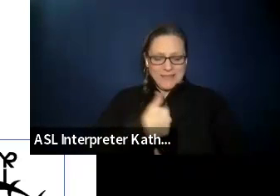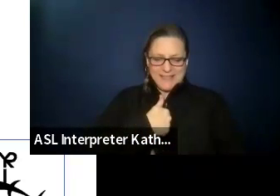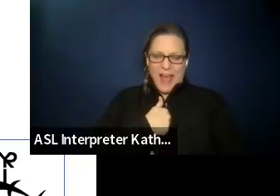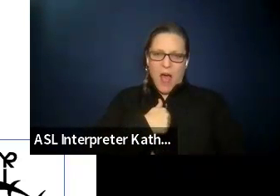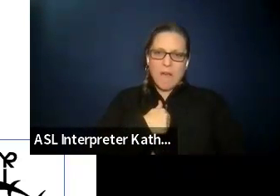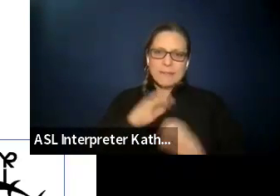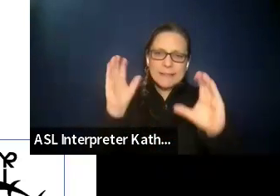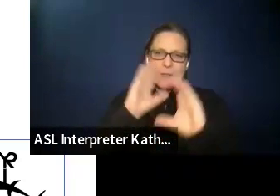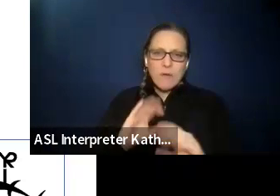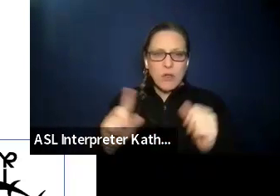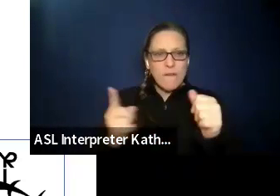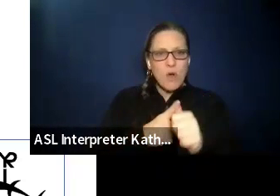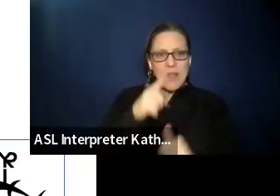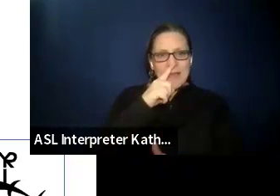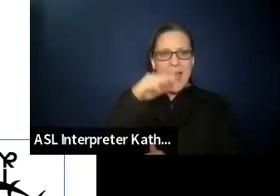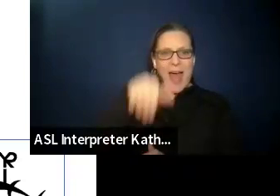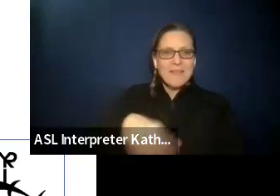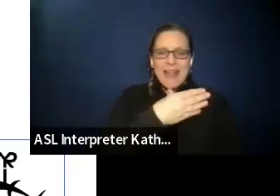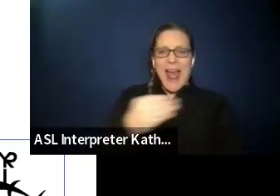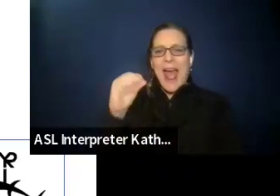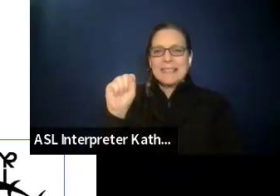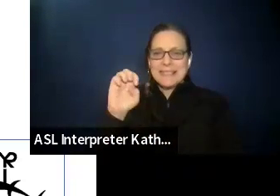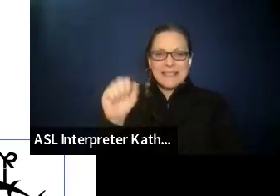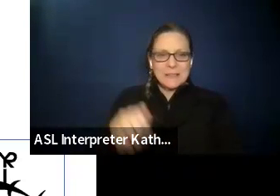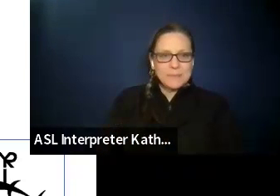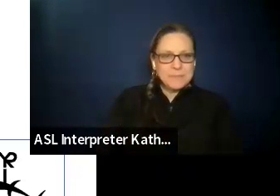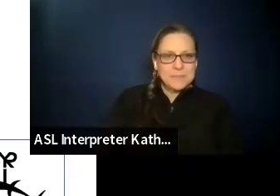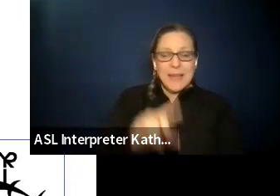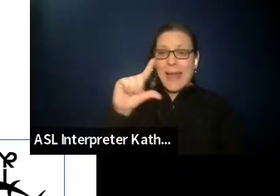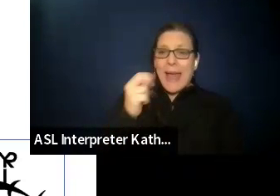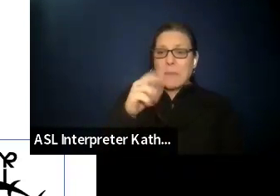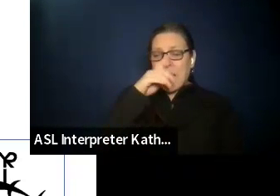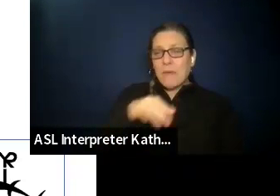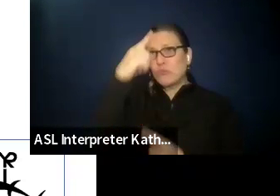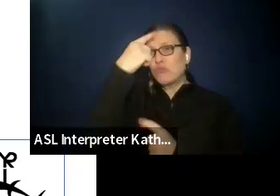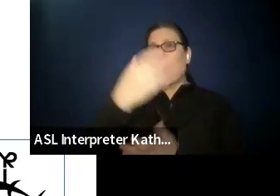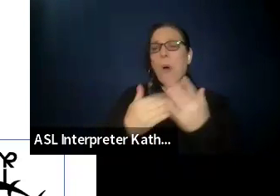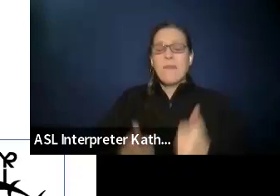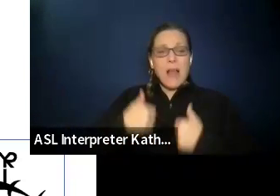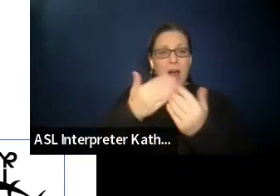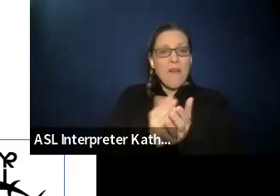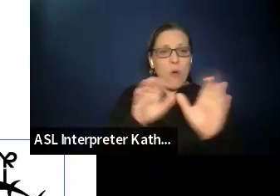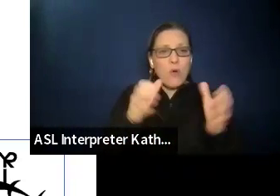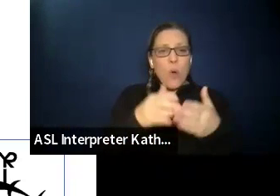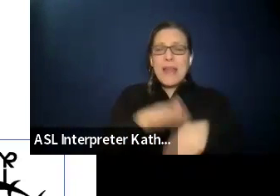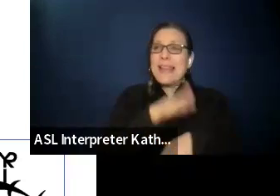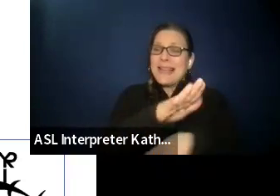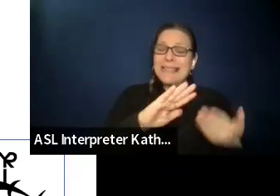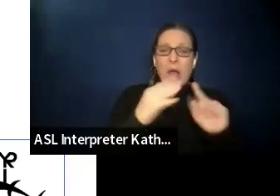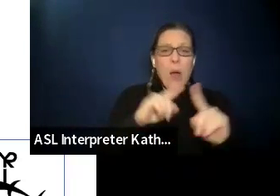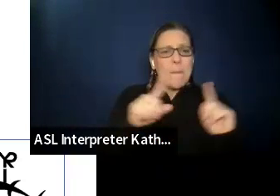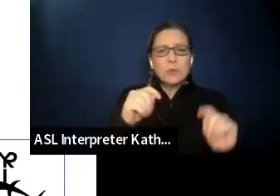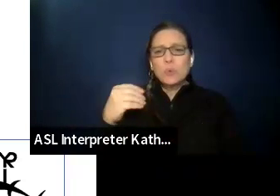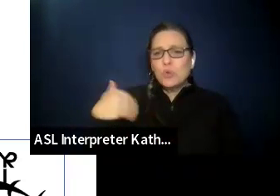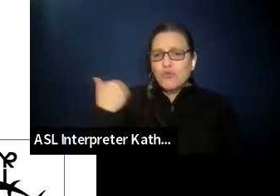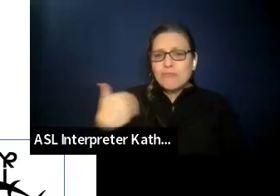self-discovery. The first is The Elephant and the Sea. Gabriel the elephant dreams of being part of a lifeboat crew in his seaside town, but he's too